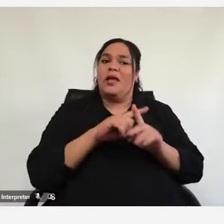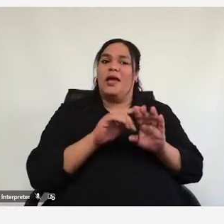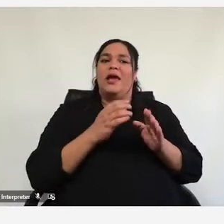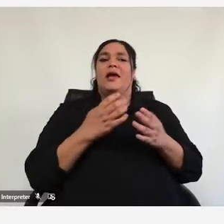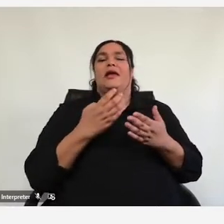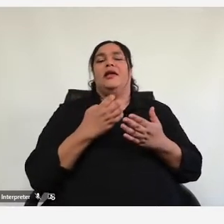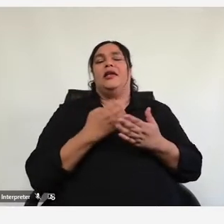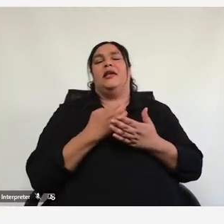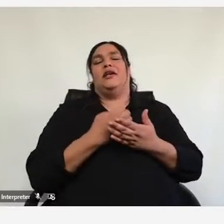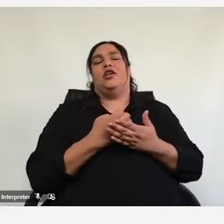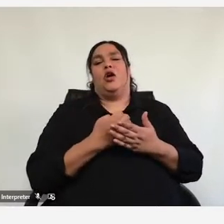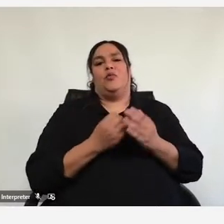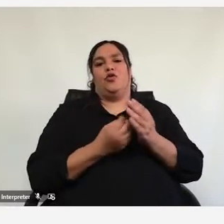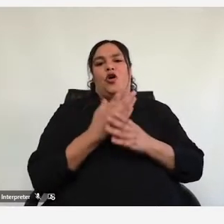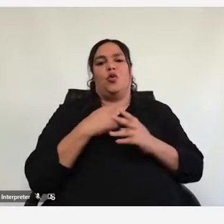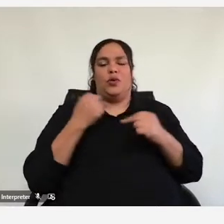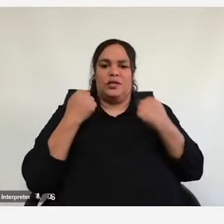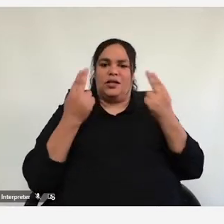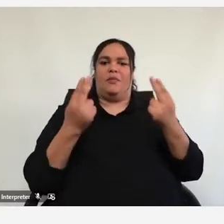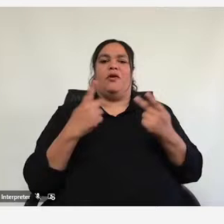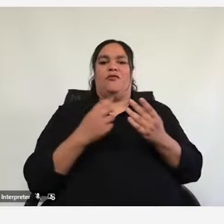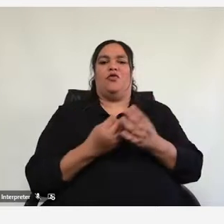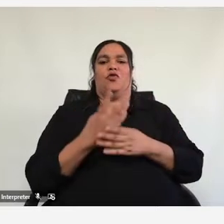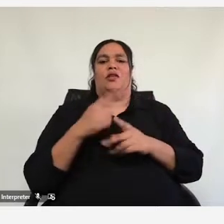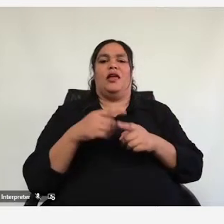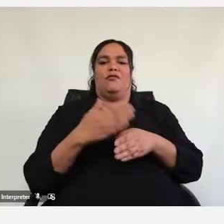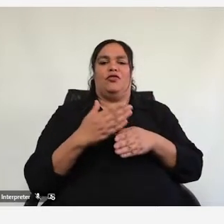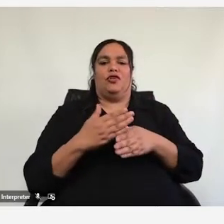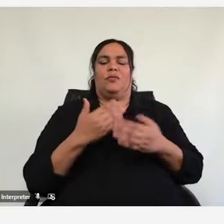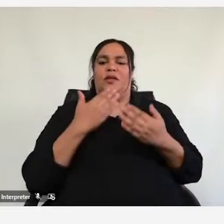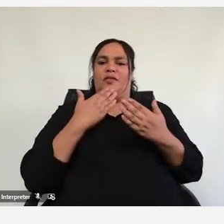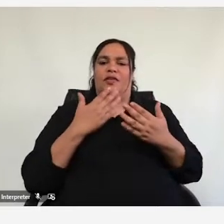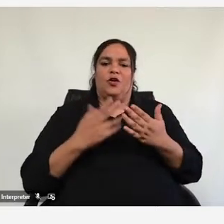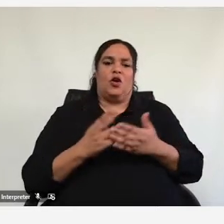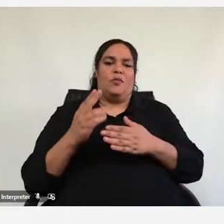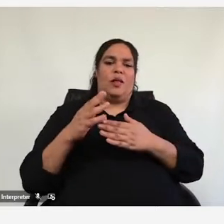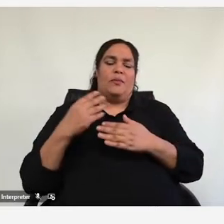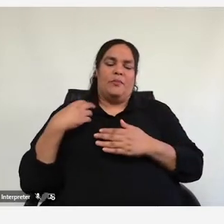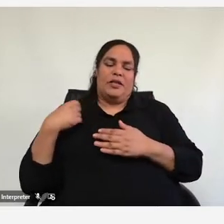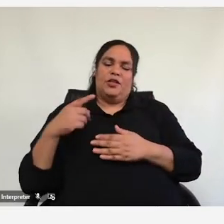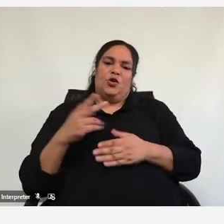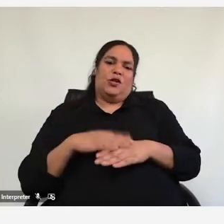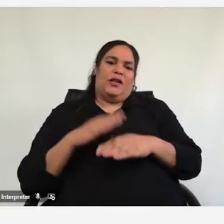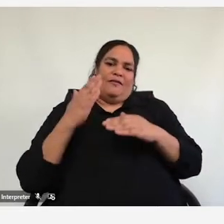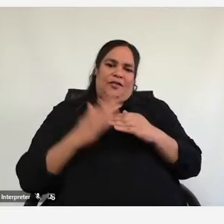growth as we step up for growth and for jobs. Thank you, Honourable Minister. Your time has expired.